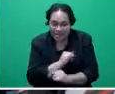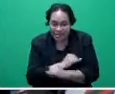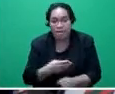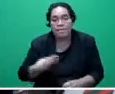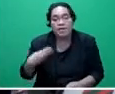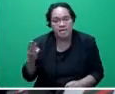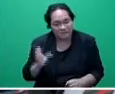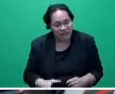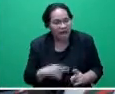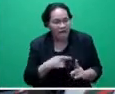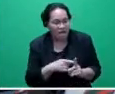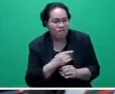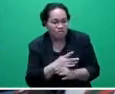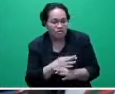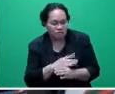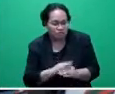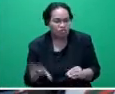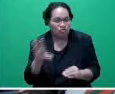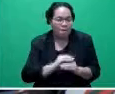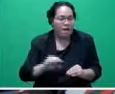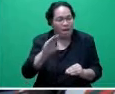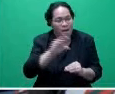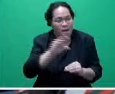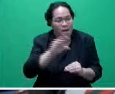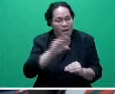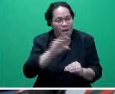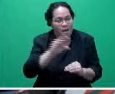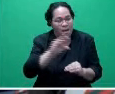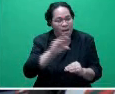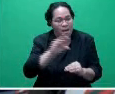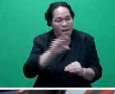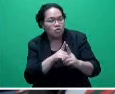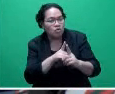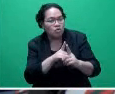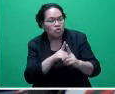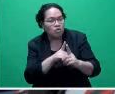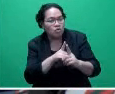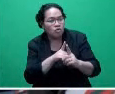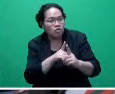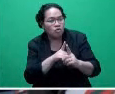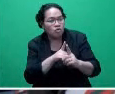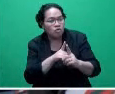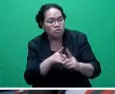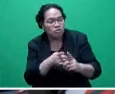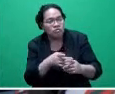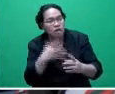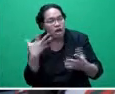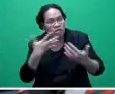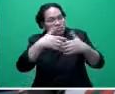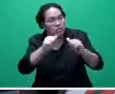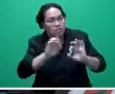Fisheries to top up its better performance until the next elections, as fisheries is not performing to its visions as the leader in fisheries in